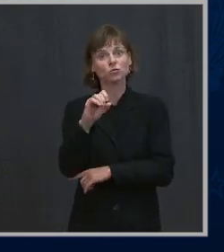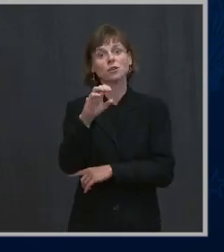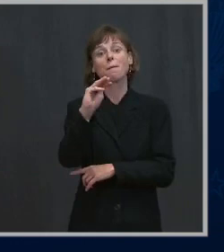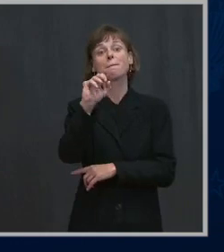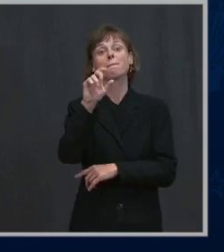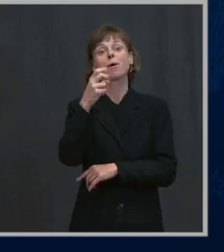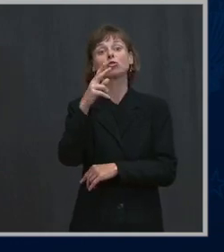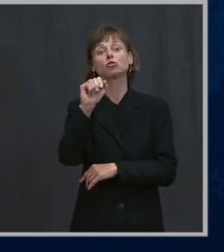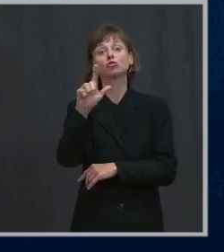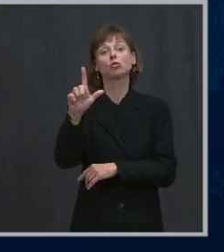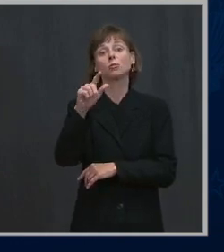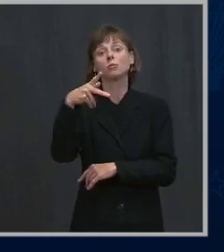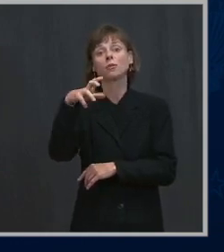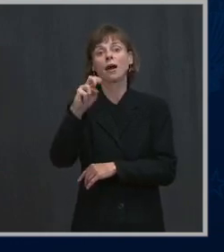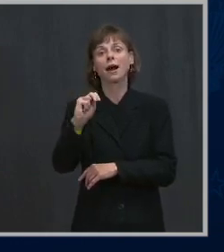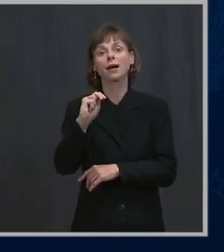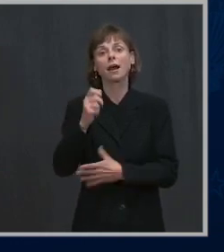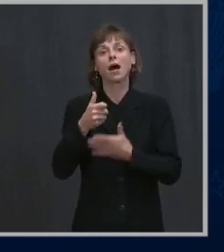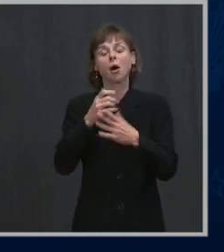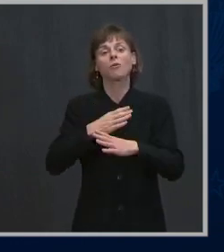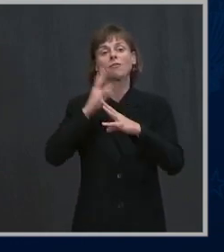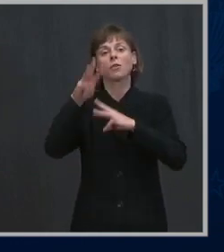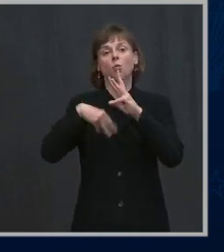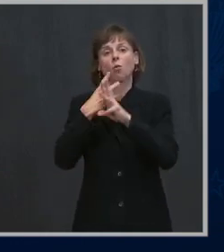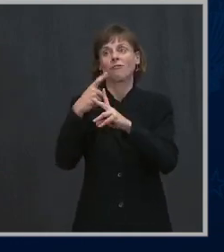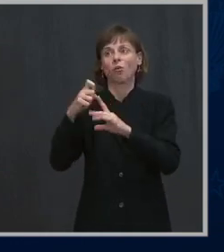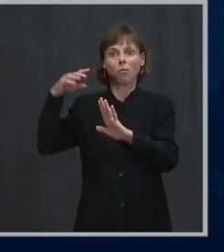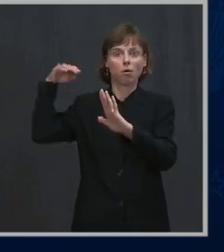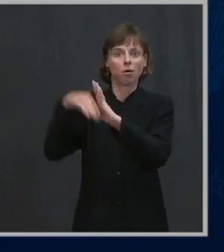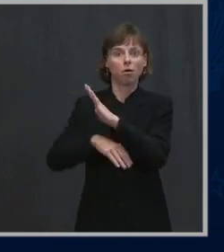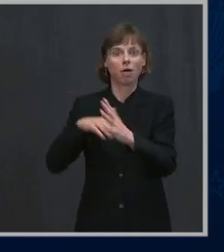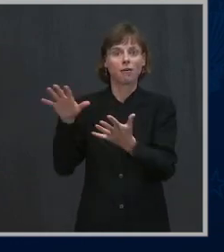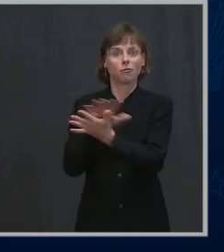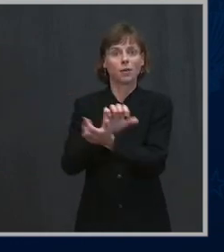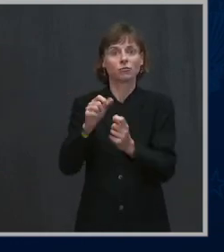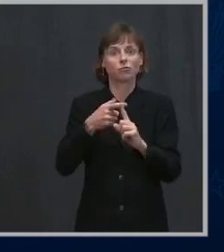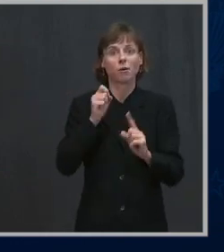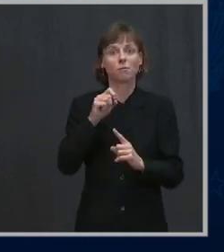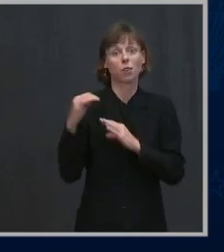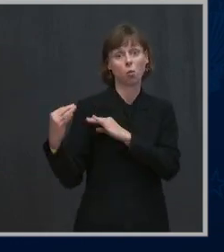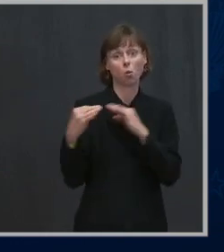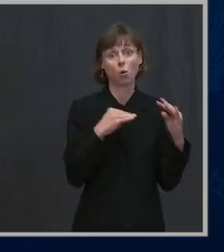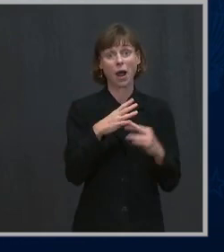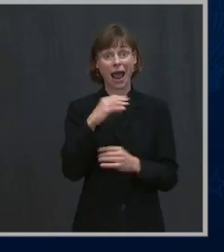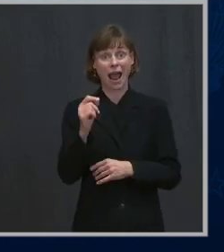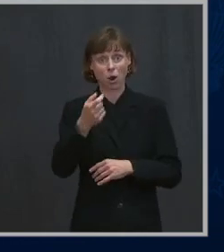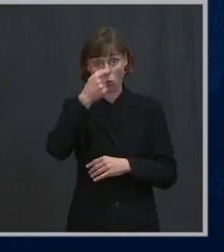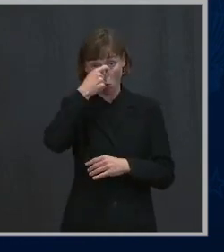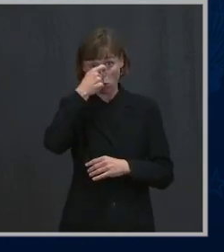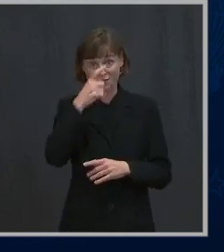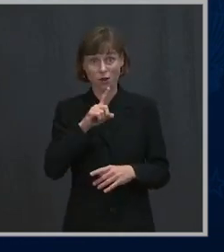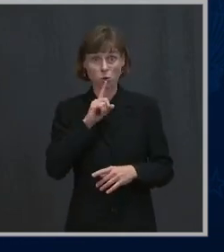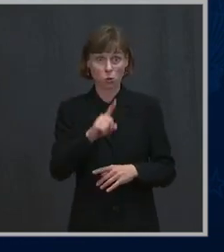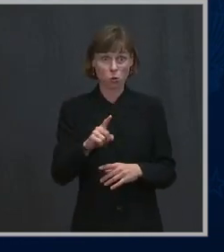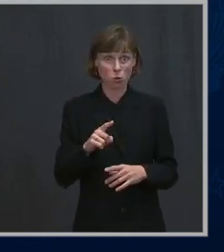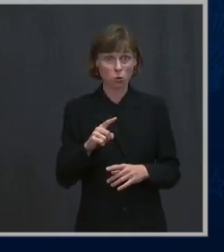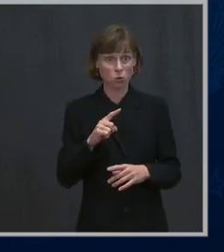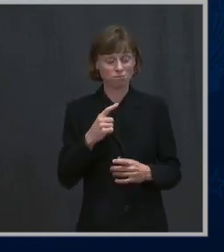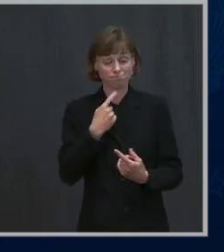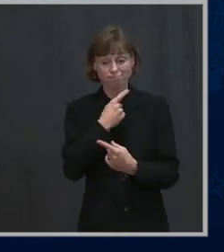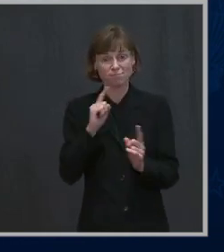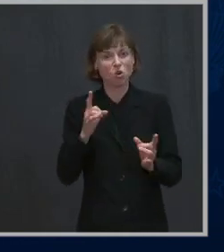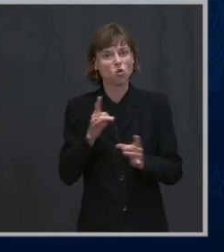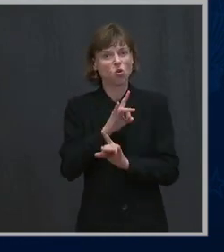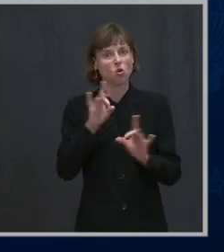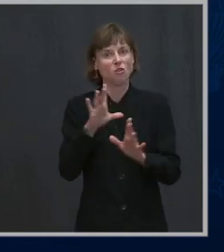world from foundering on the wreckage of war and the passion is velena declared the audacious idea